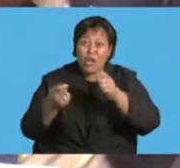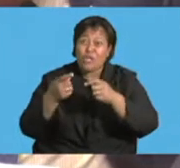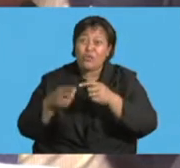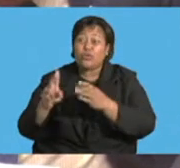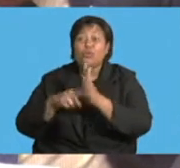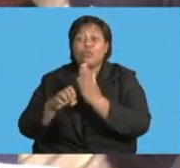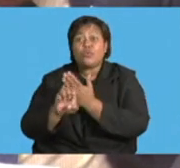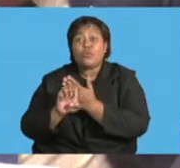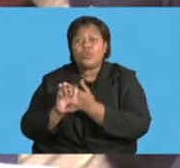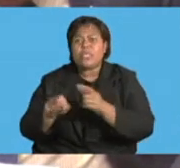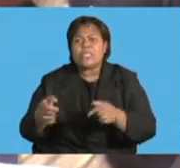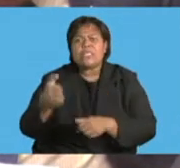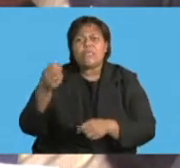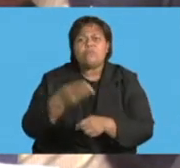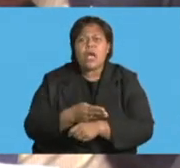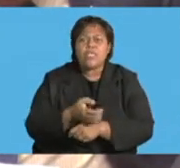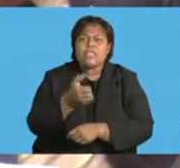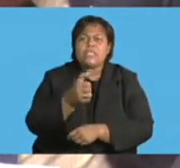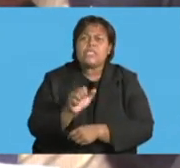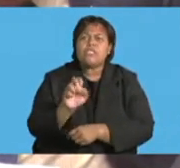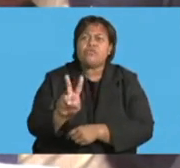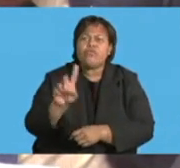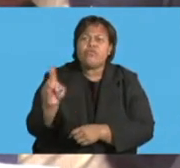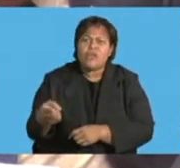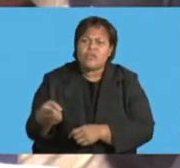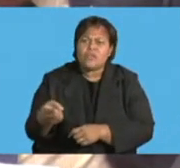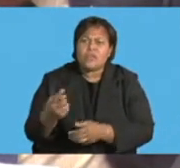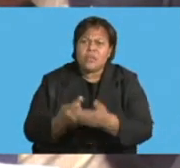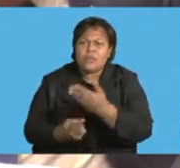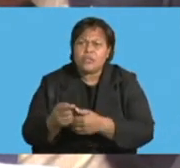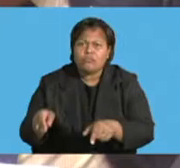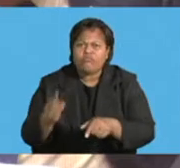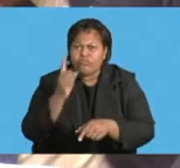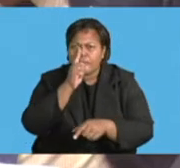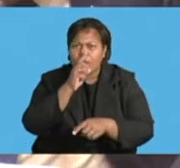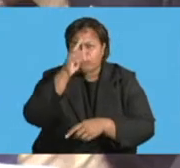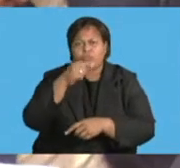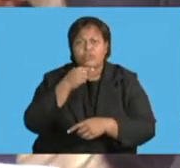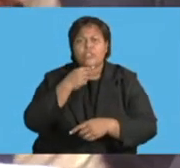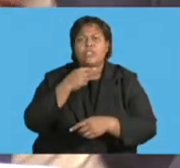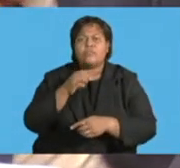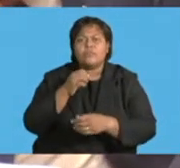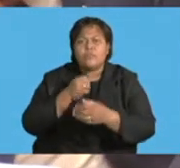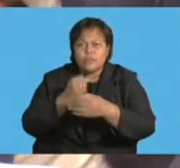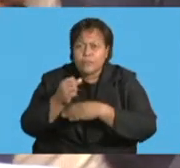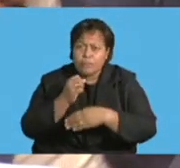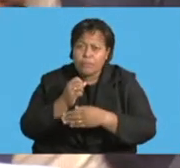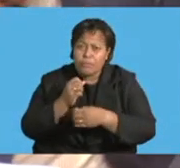than 62,000 cases and had 93 deaths. And in the Philippines, as of July this year, they've